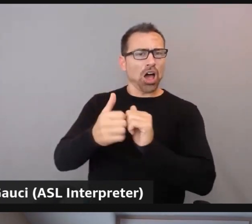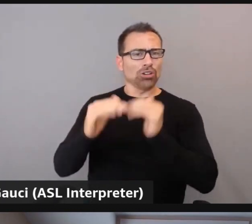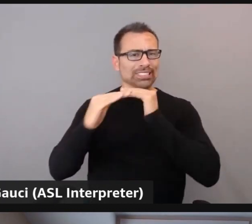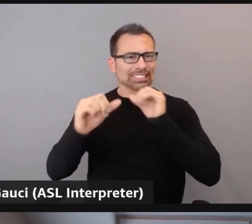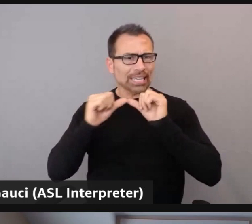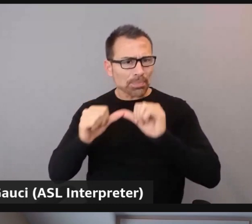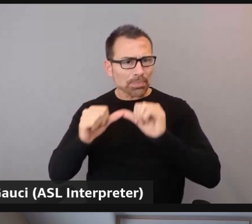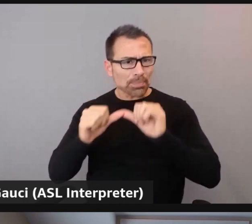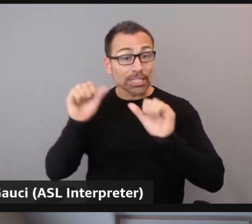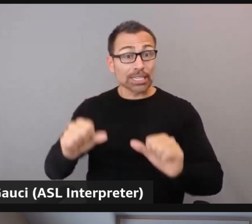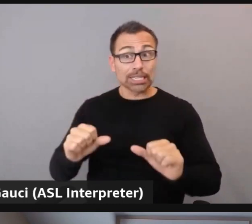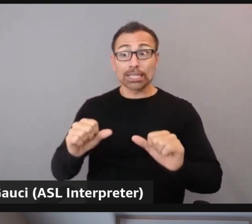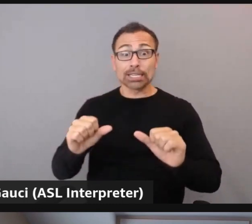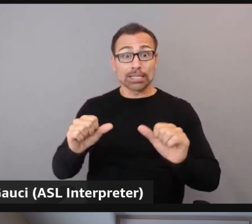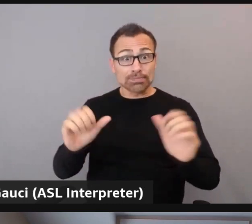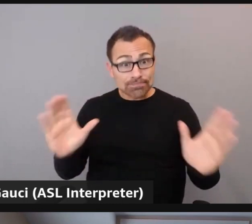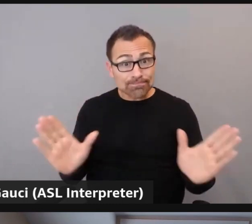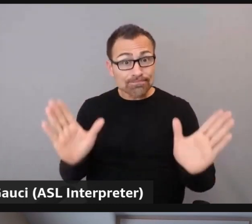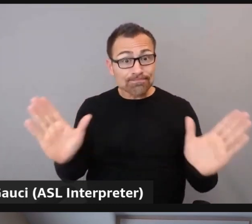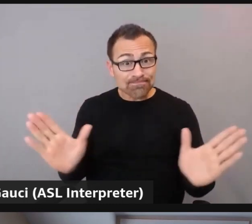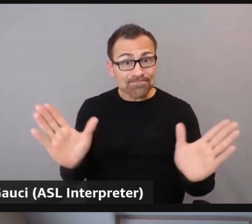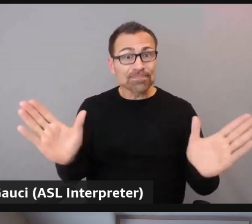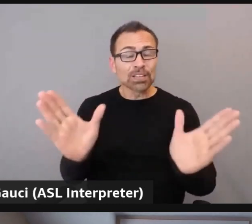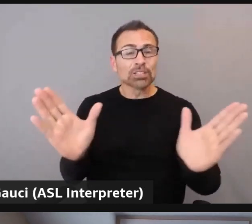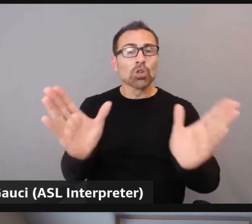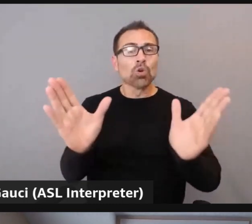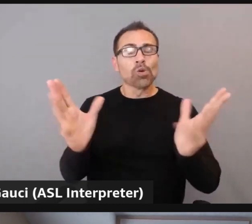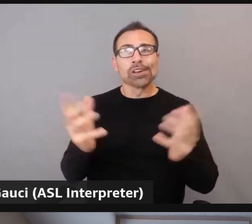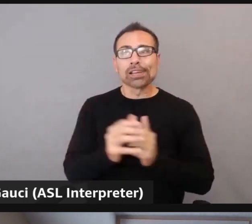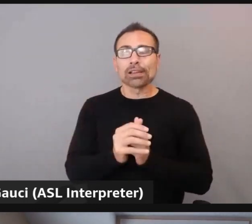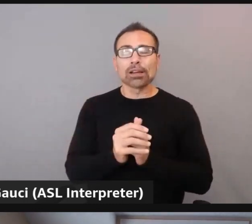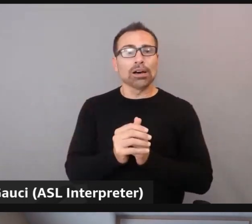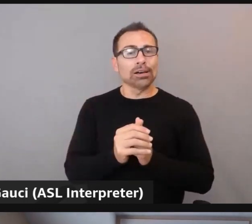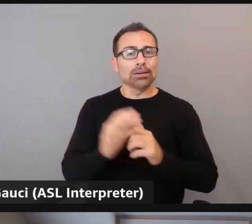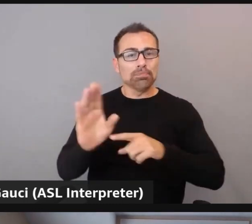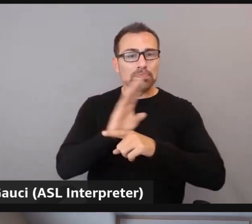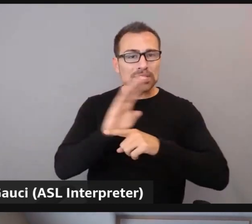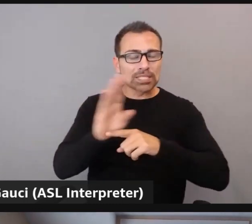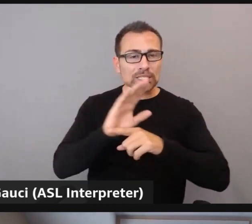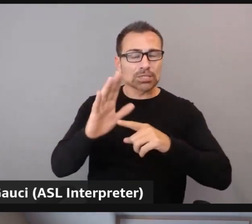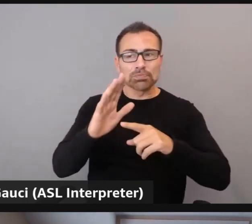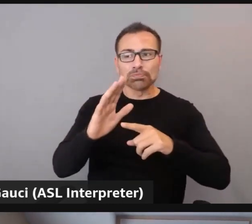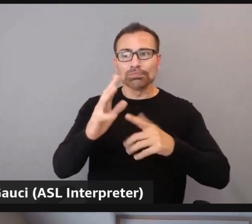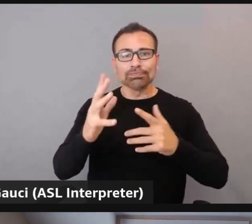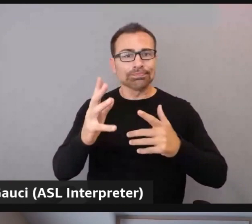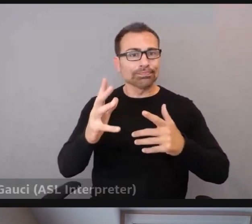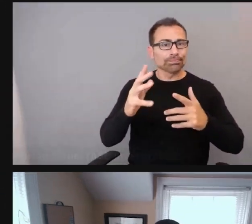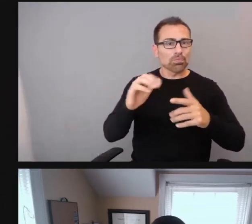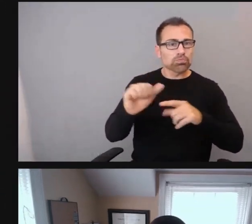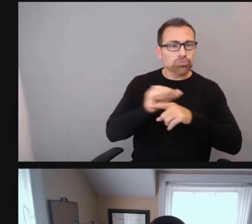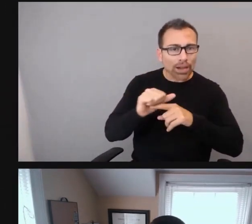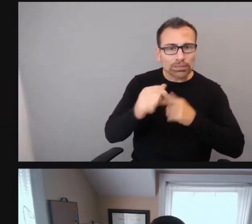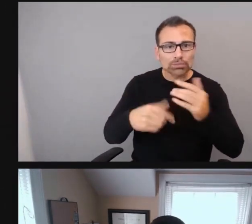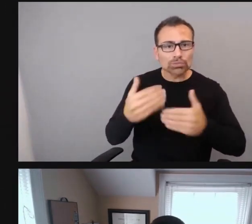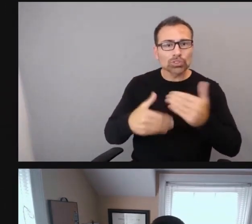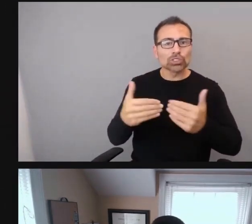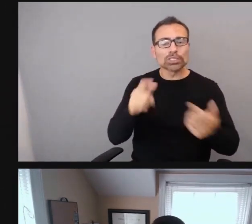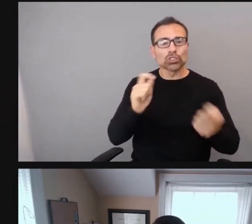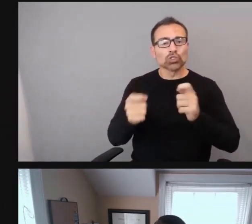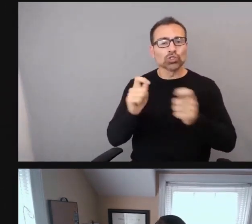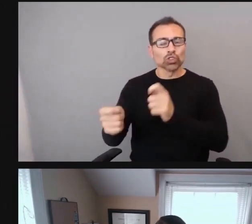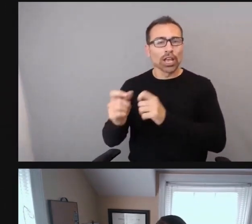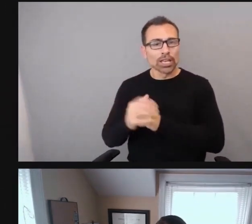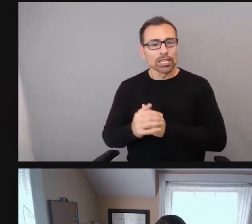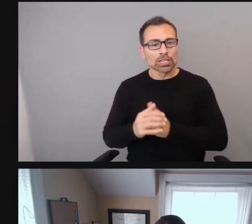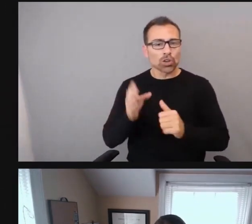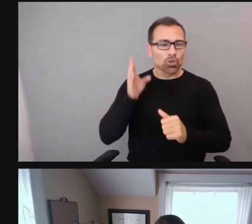an accelerator to help move common business practices forward, and how we can use some of this data and transform some of the data to help move people's business practices forward